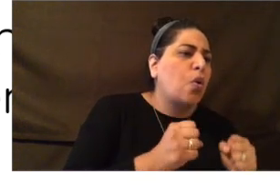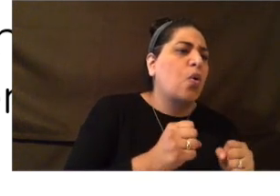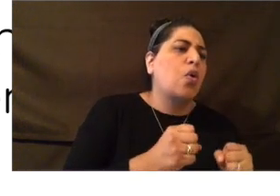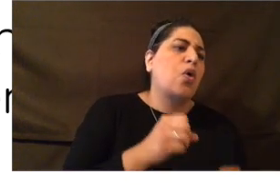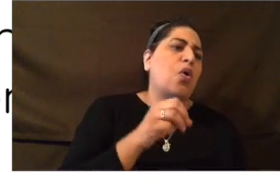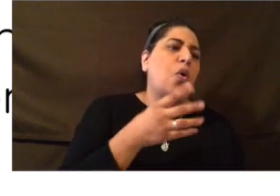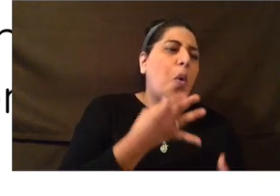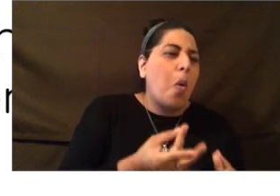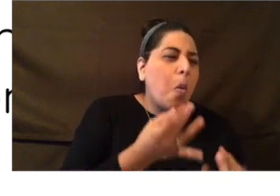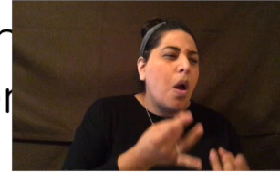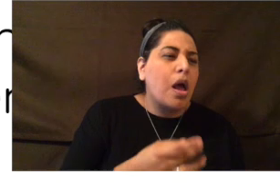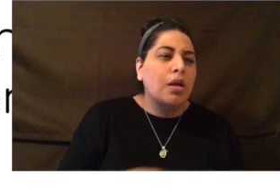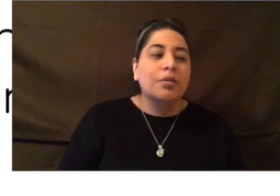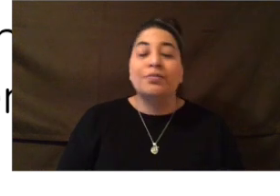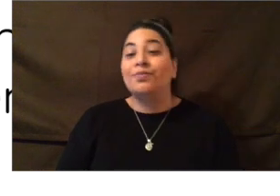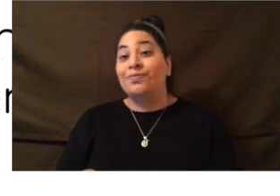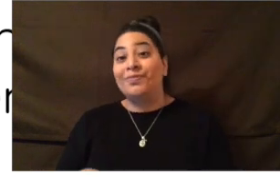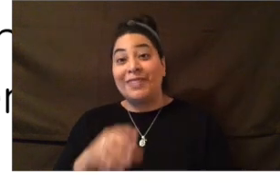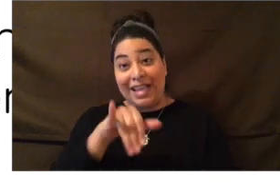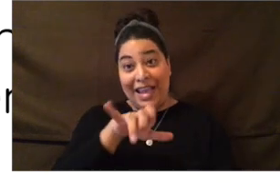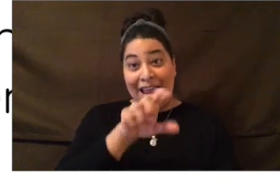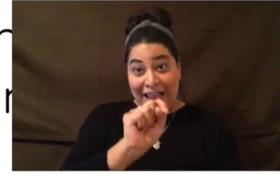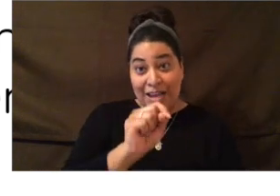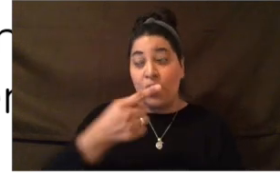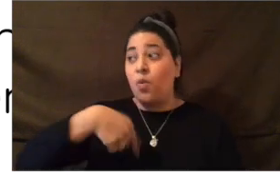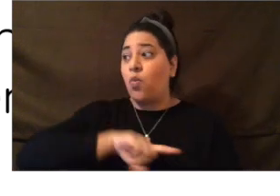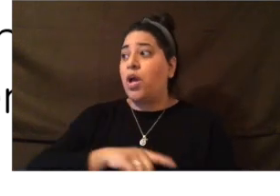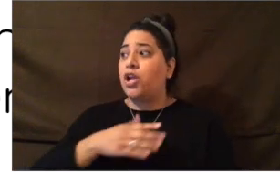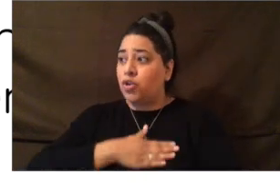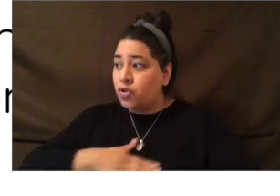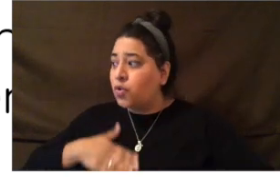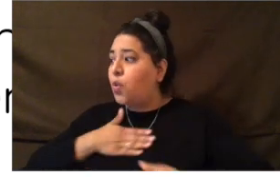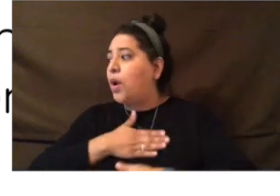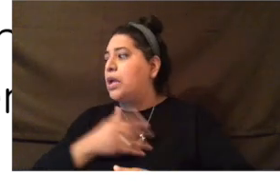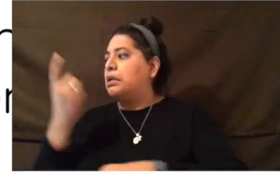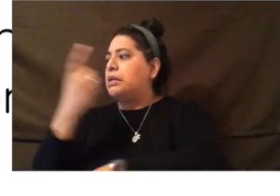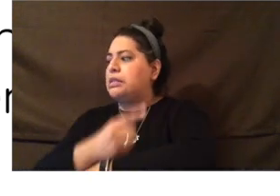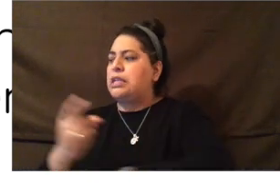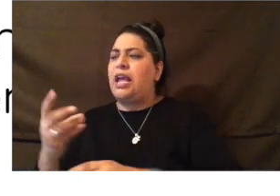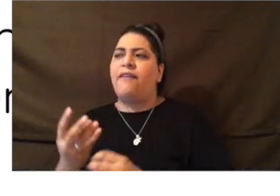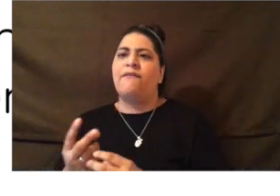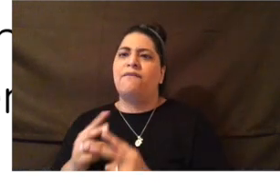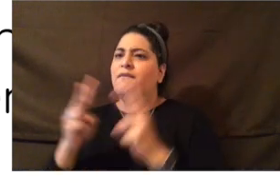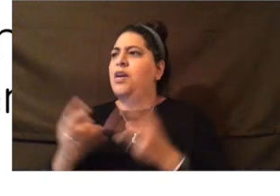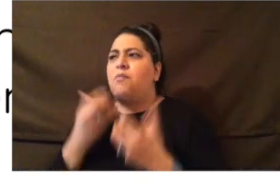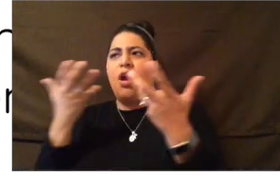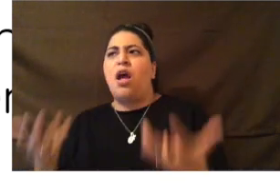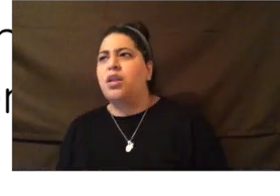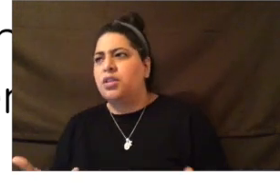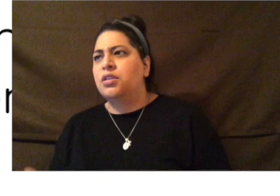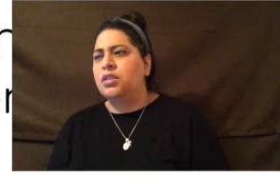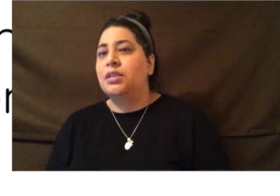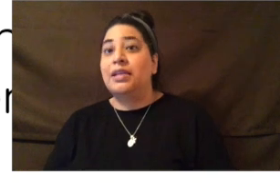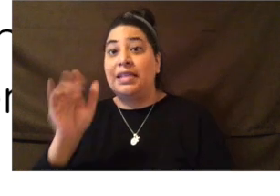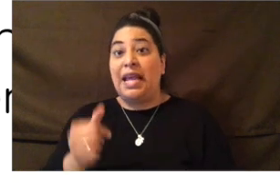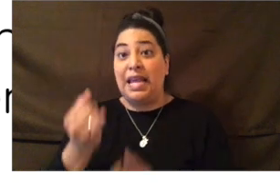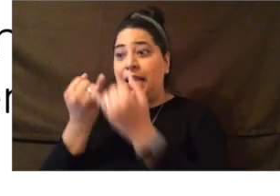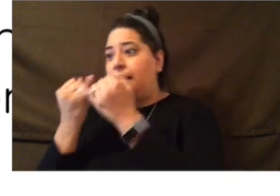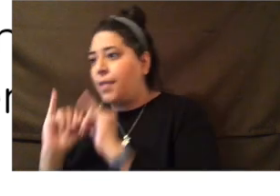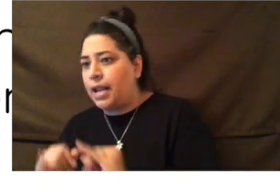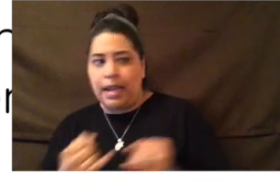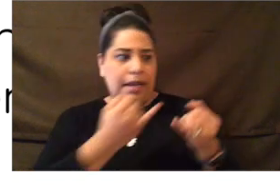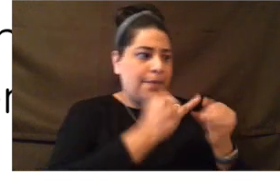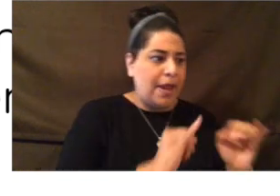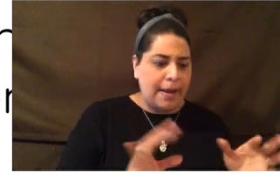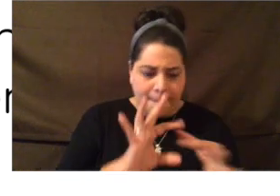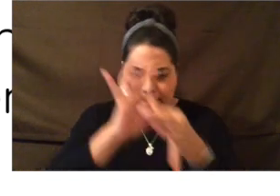The weather was cold and wet, yet we enjoyed the day very much. So the weather was cold and wet. We enjoyed